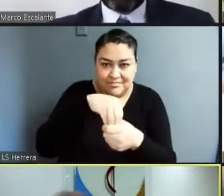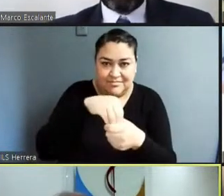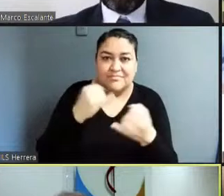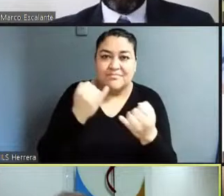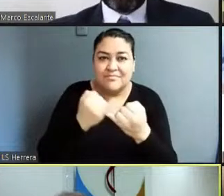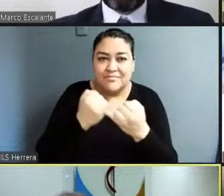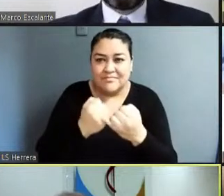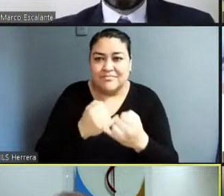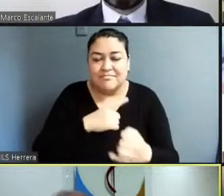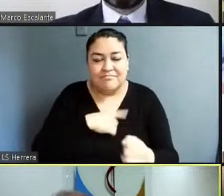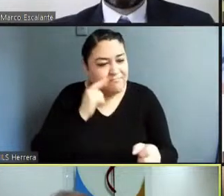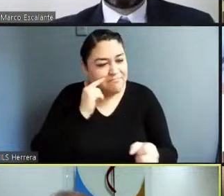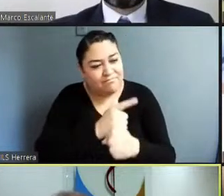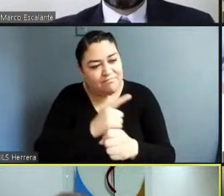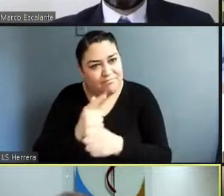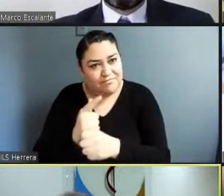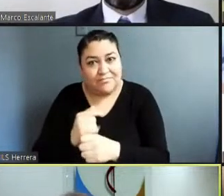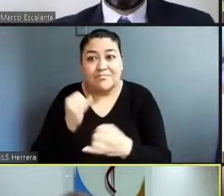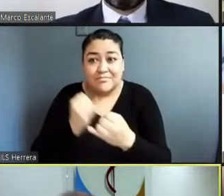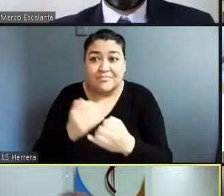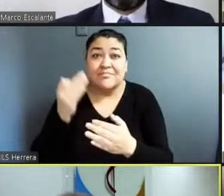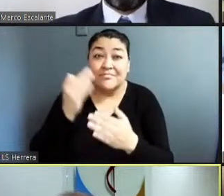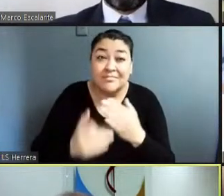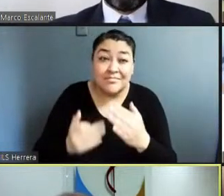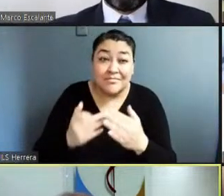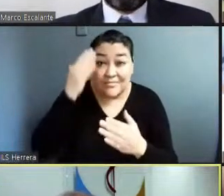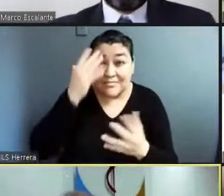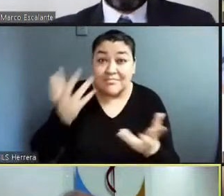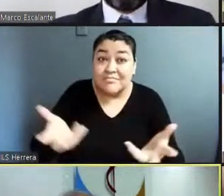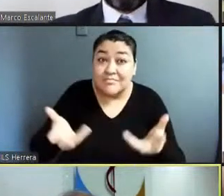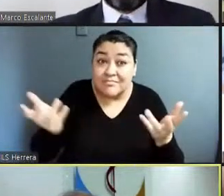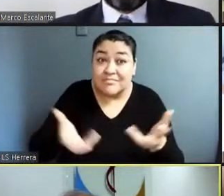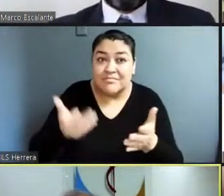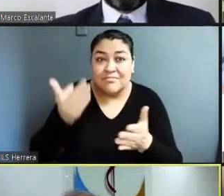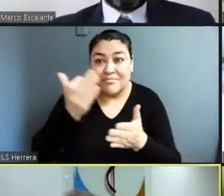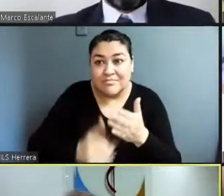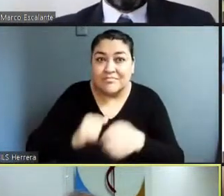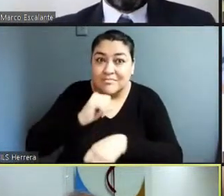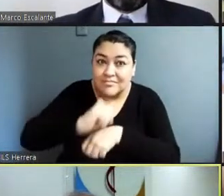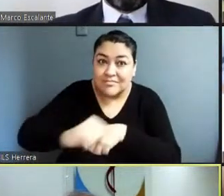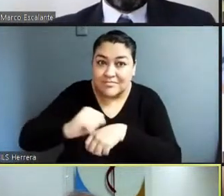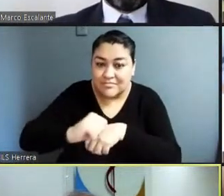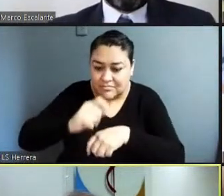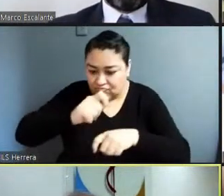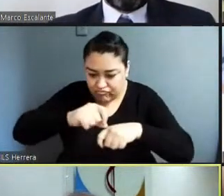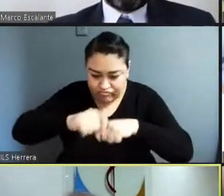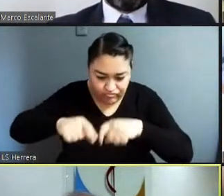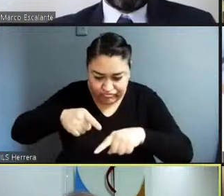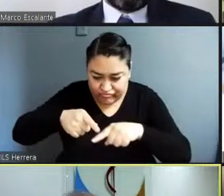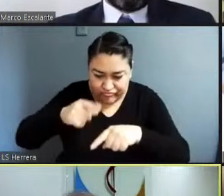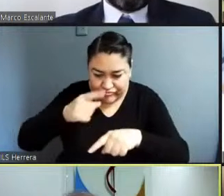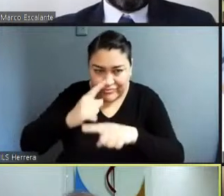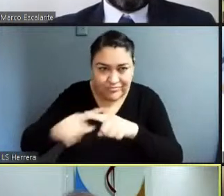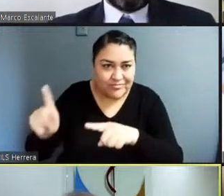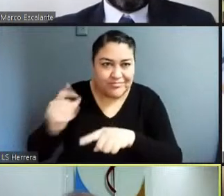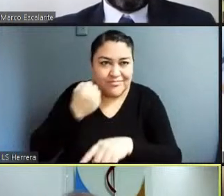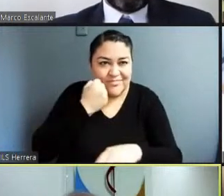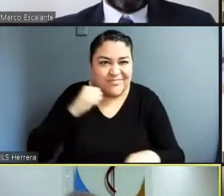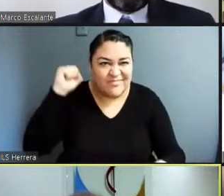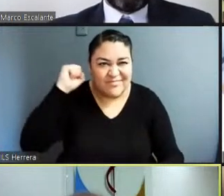the capabilities, and the skills that I would add and that were not very much mentioned around the